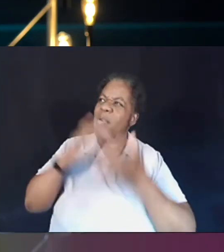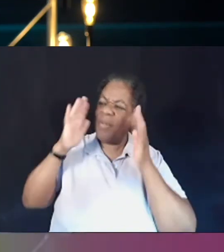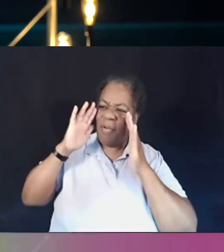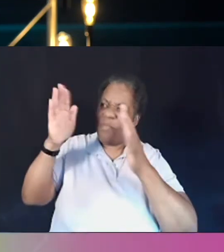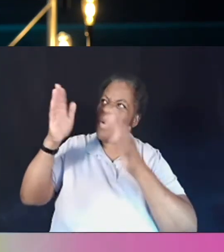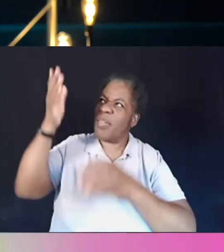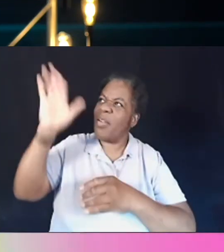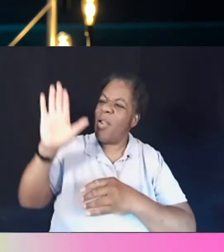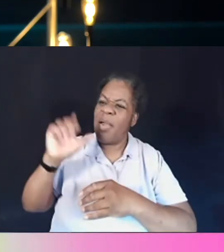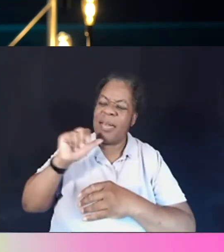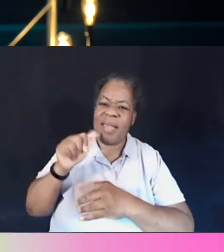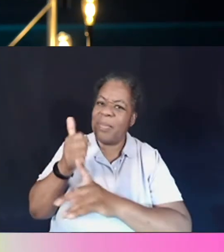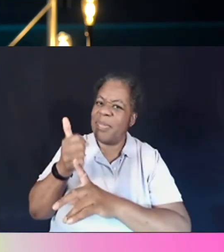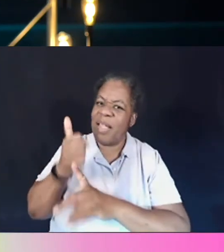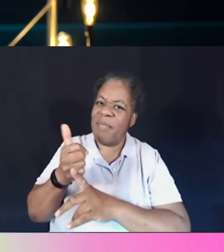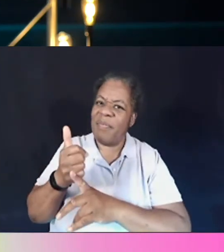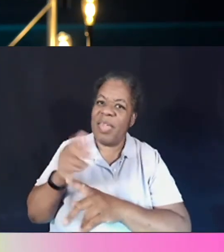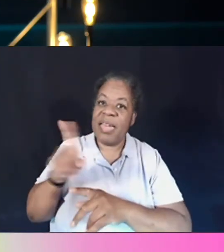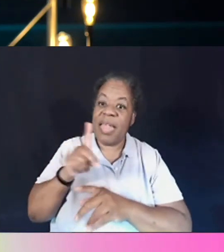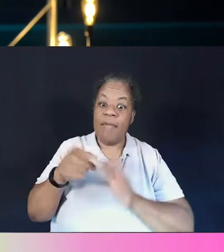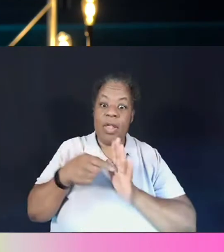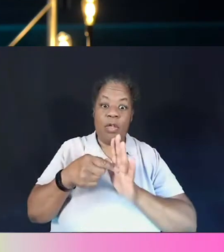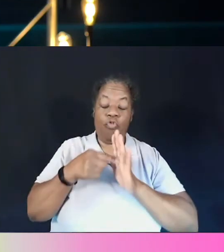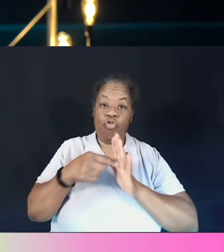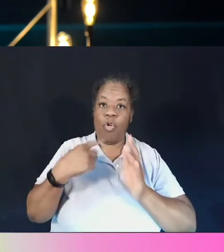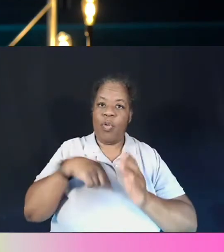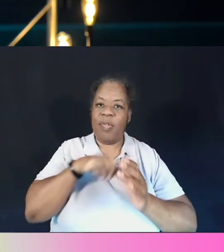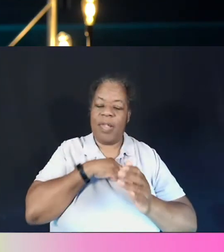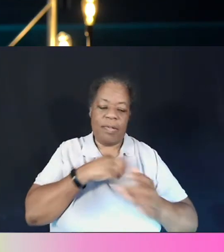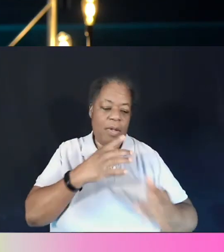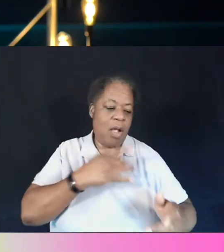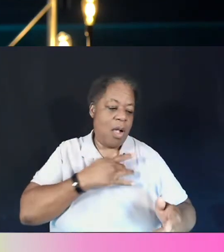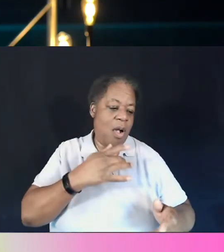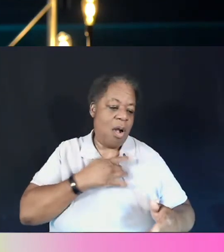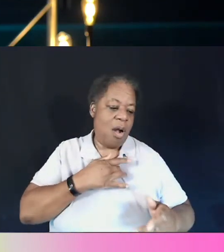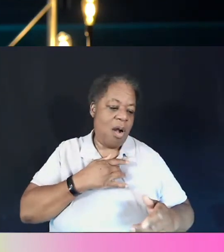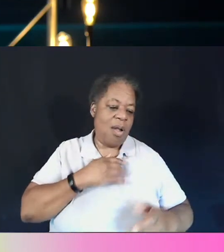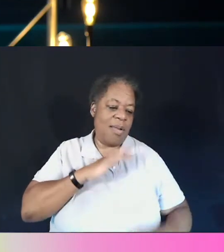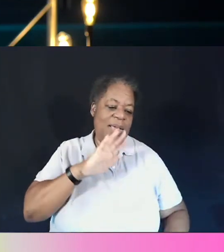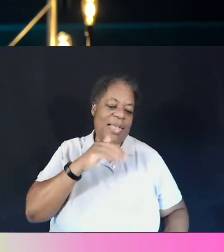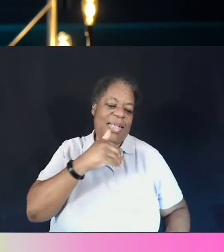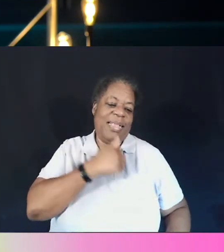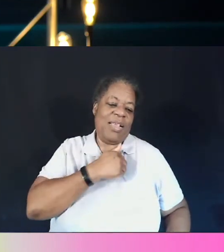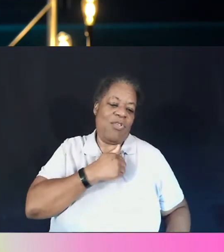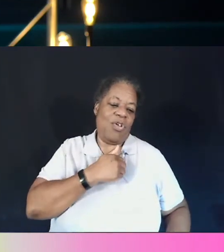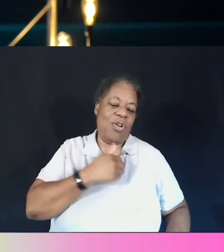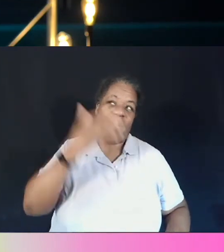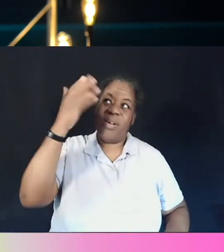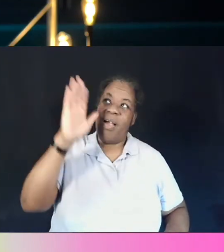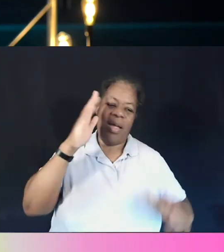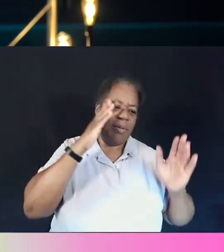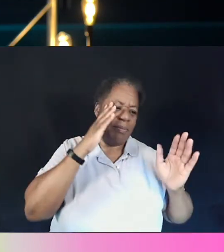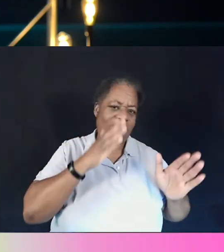David shows us that a heart centered on God is honest.